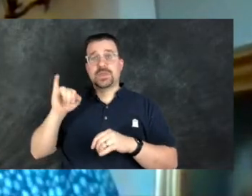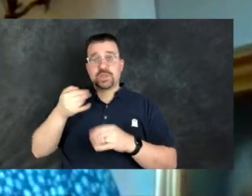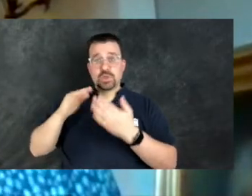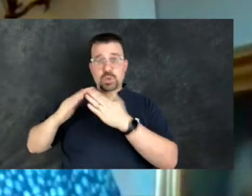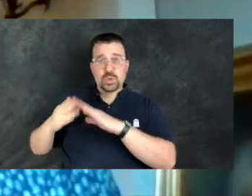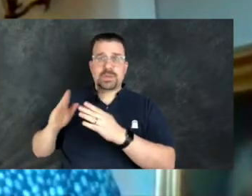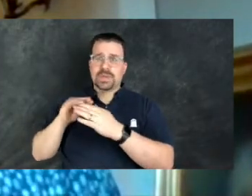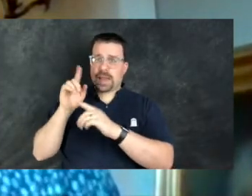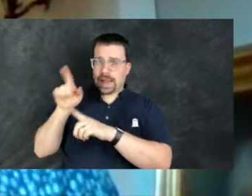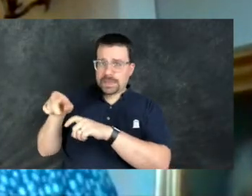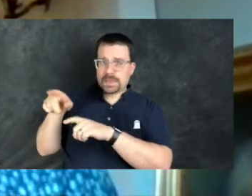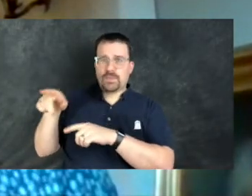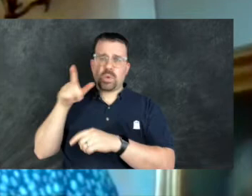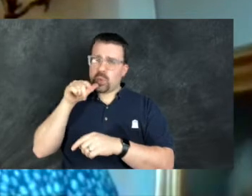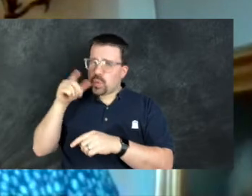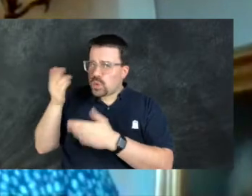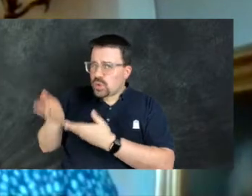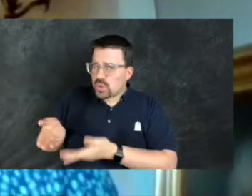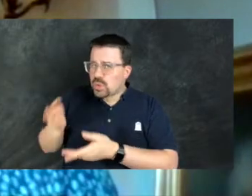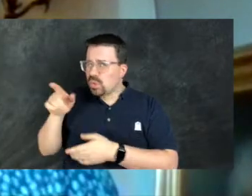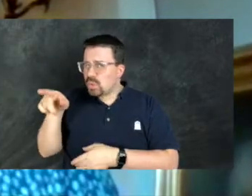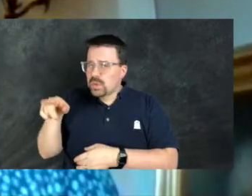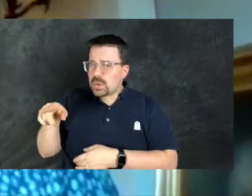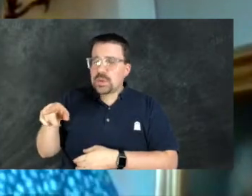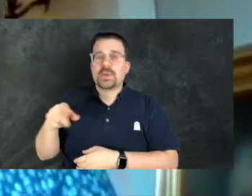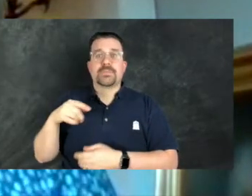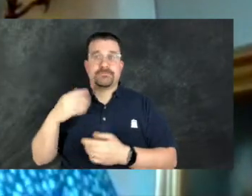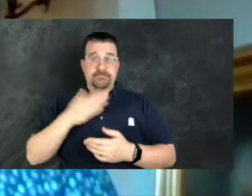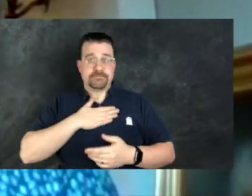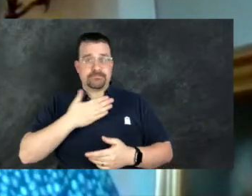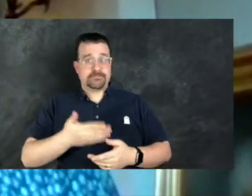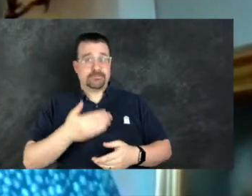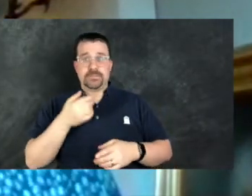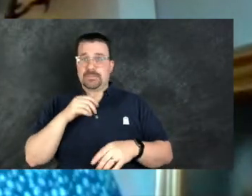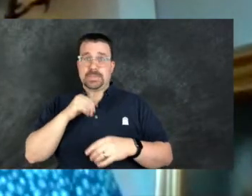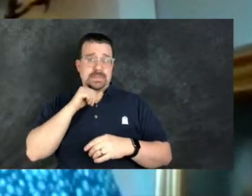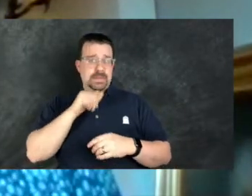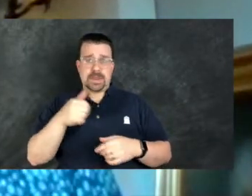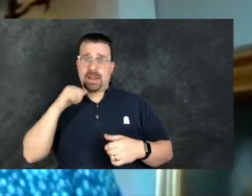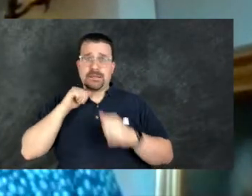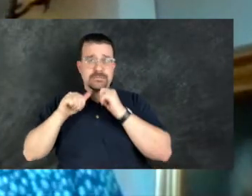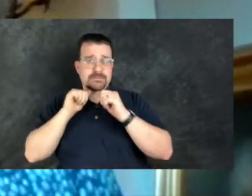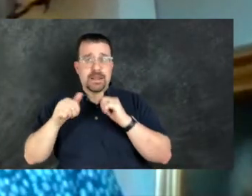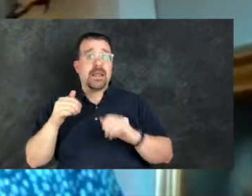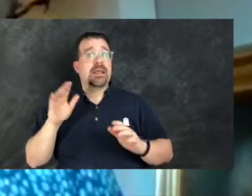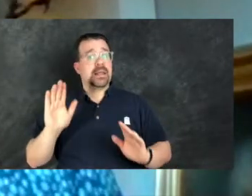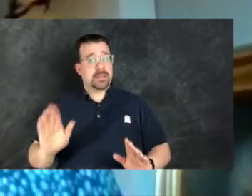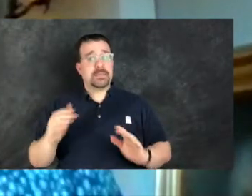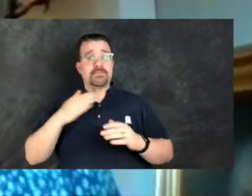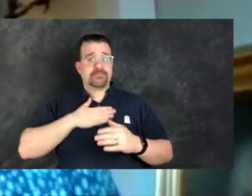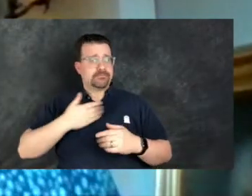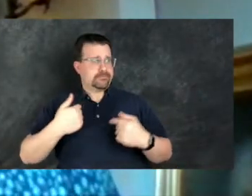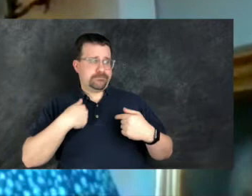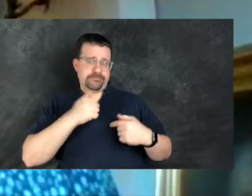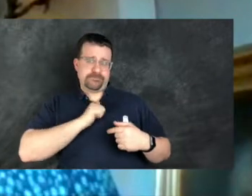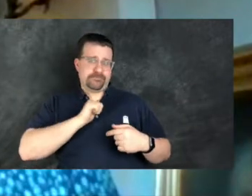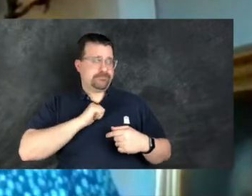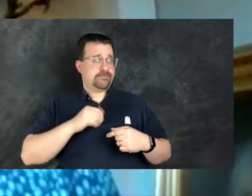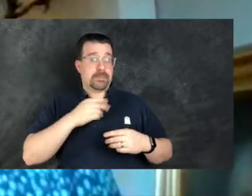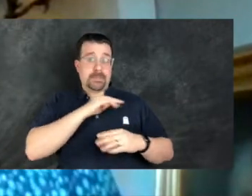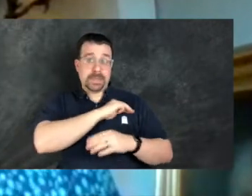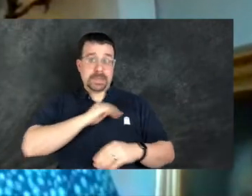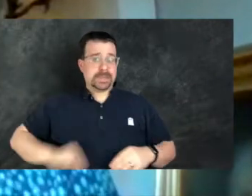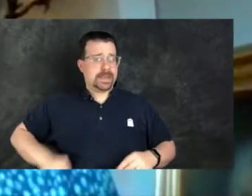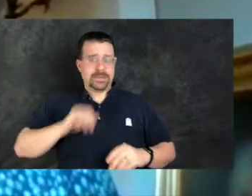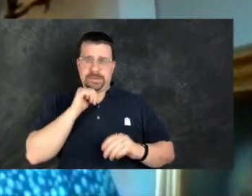him, "Who are you?" He confessed and did not deny it, but confessed, "I am not the Messiah."